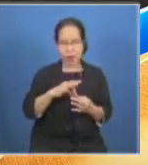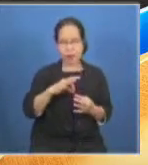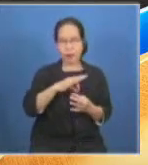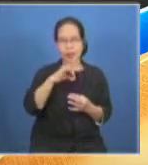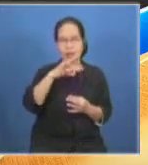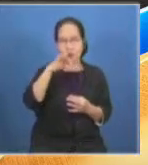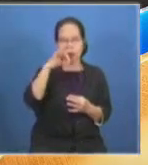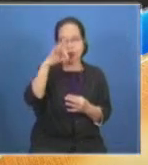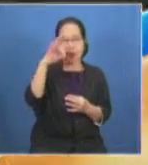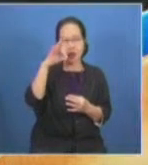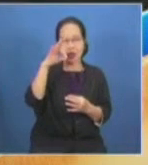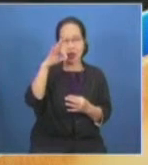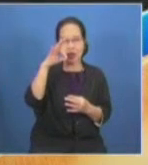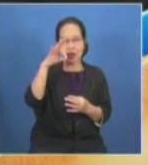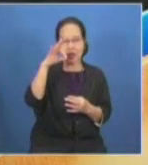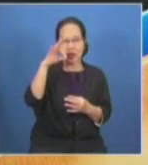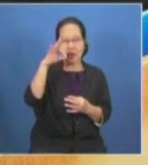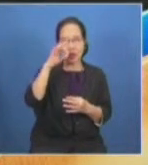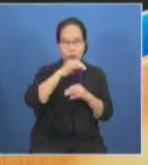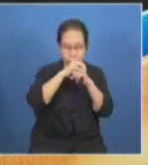It's a spiritual worship.